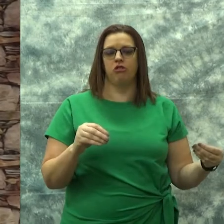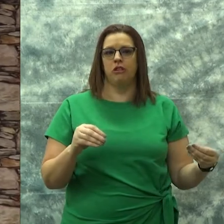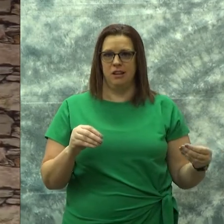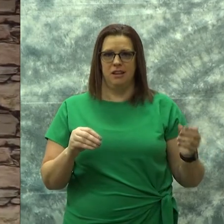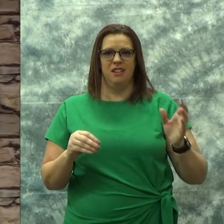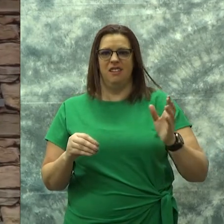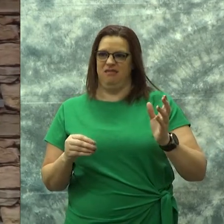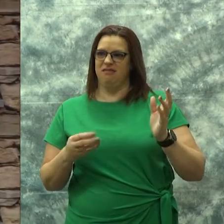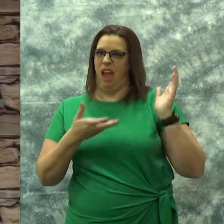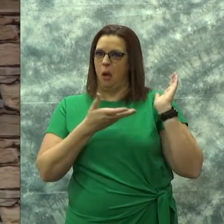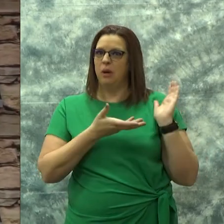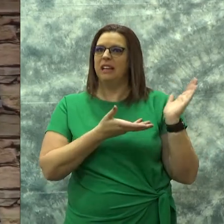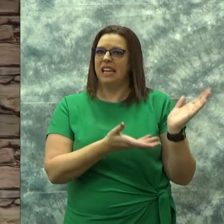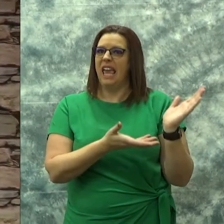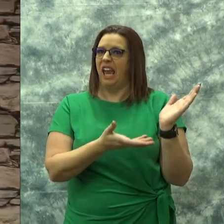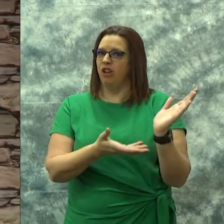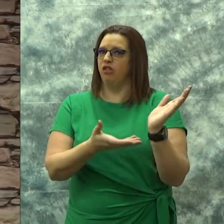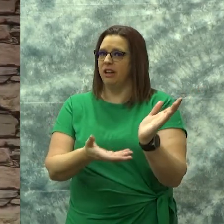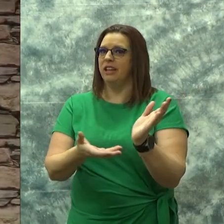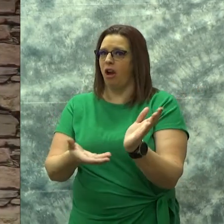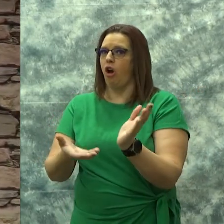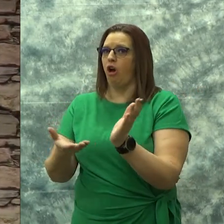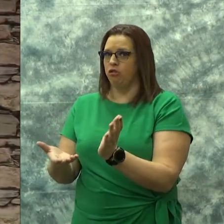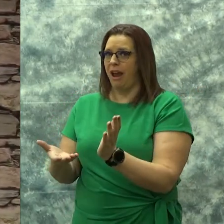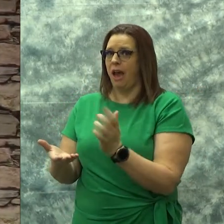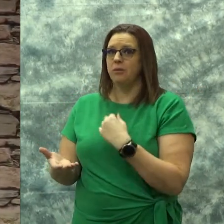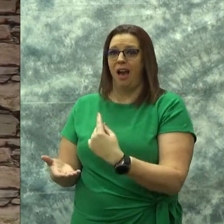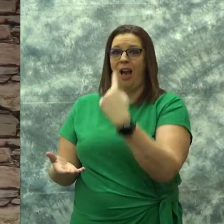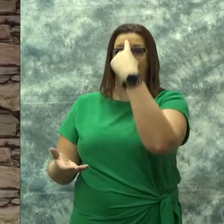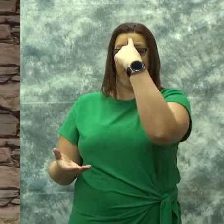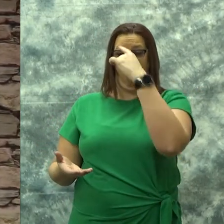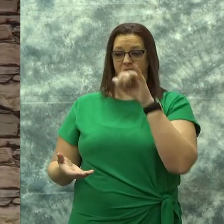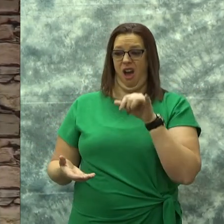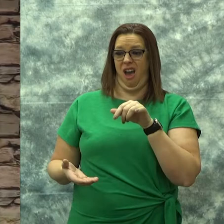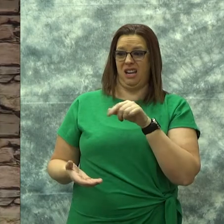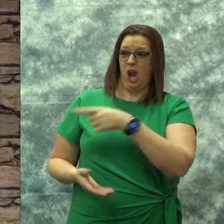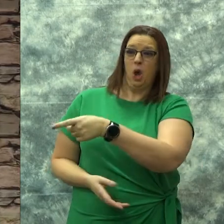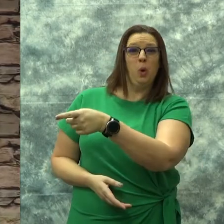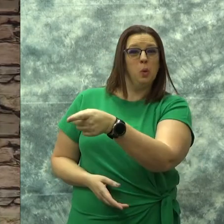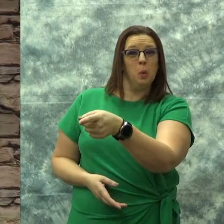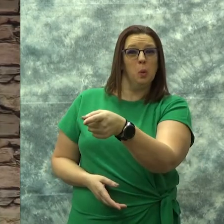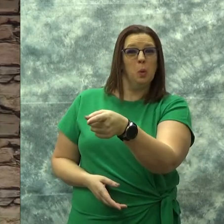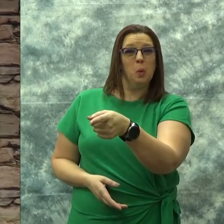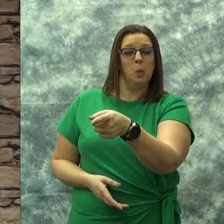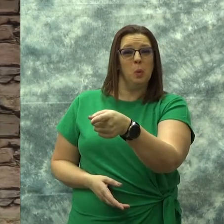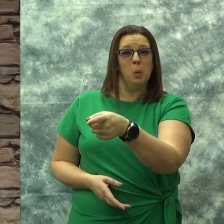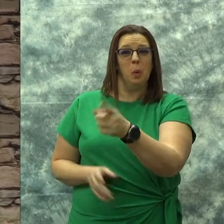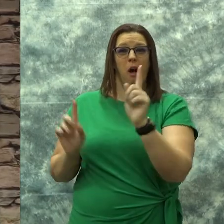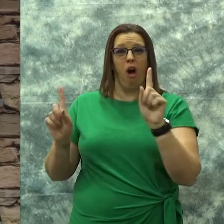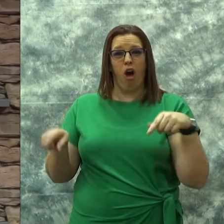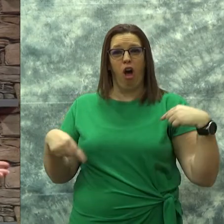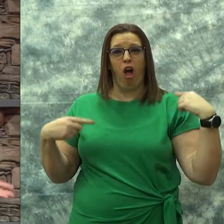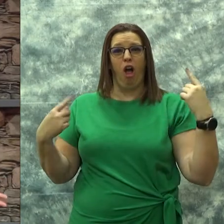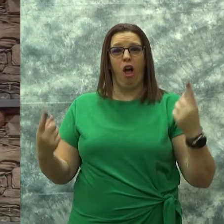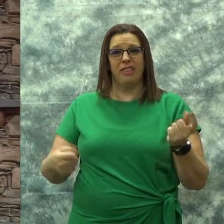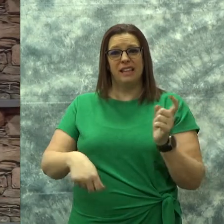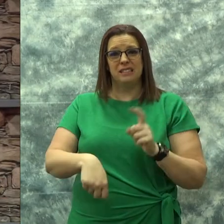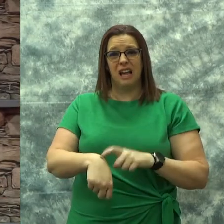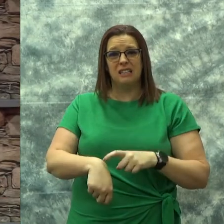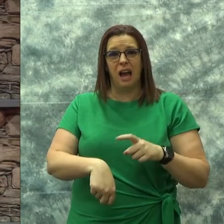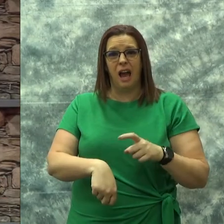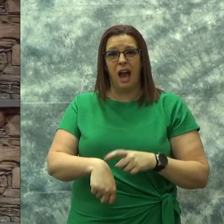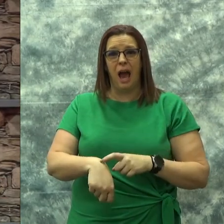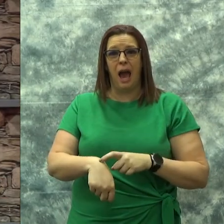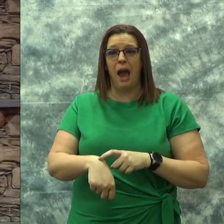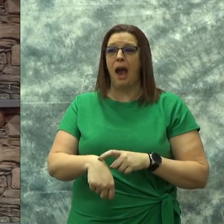I used to carry around. I thought it was you all this